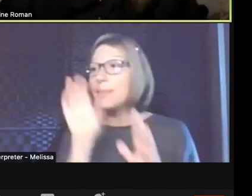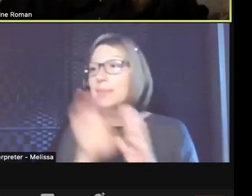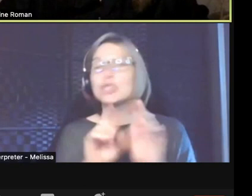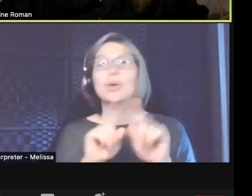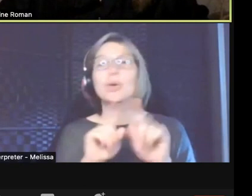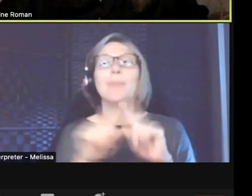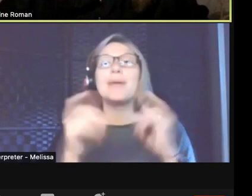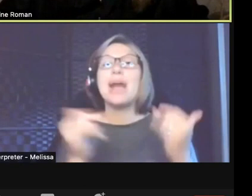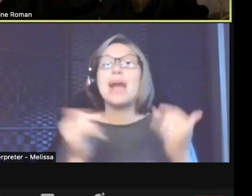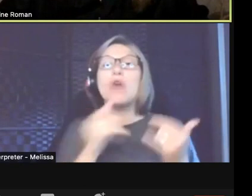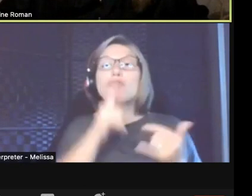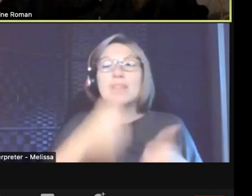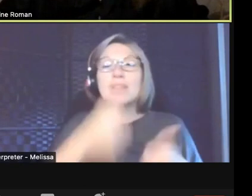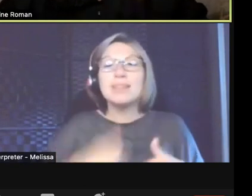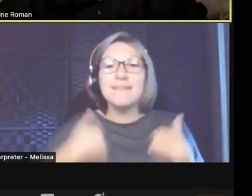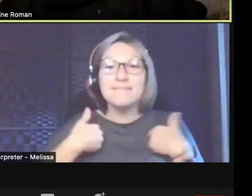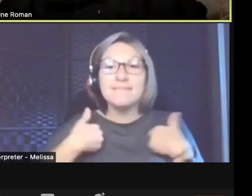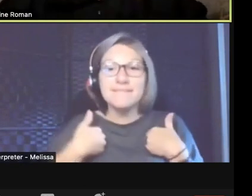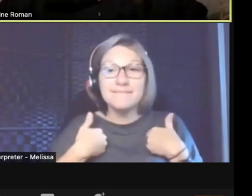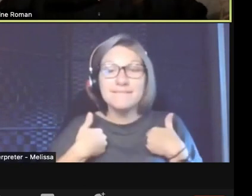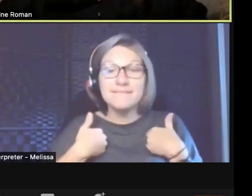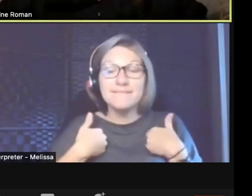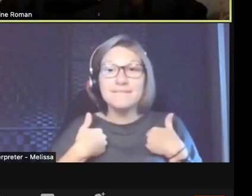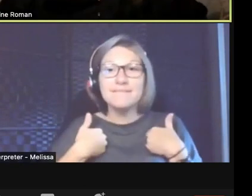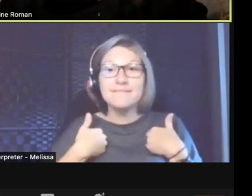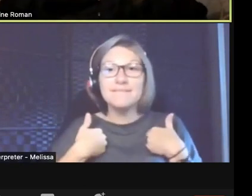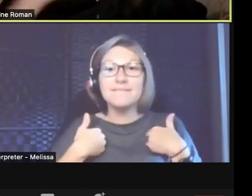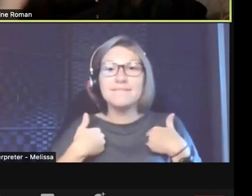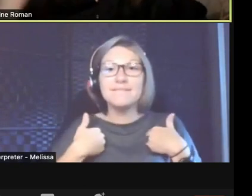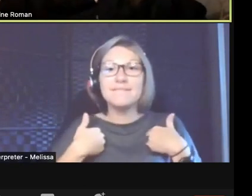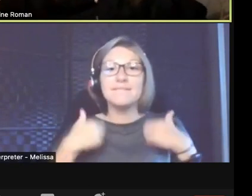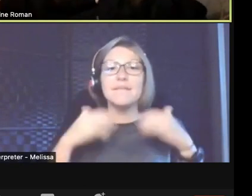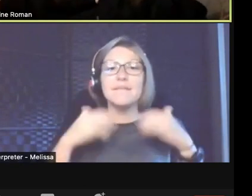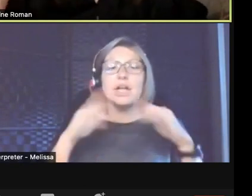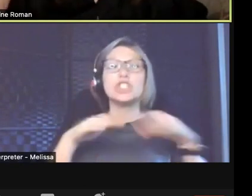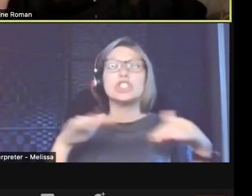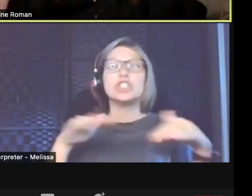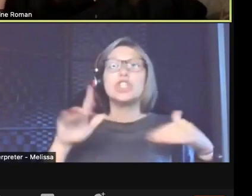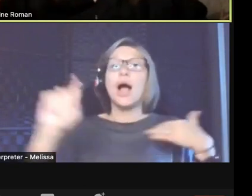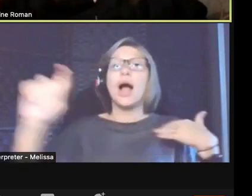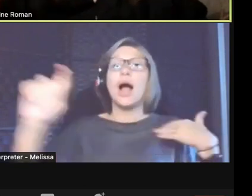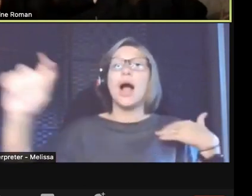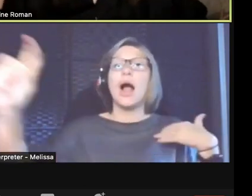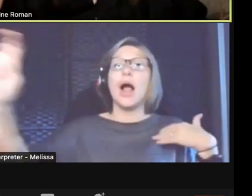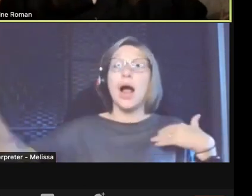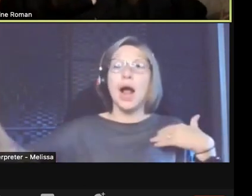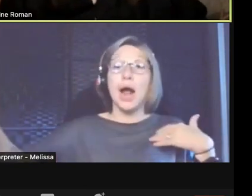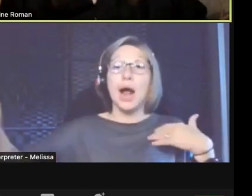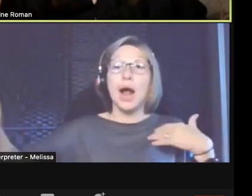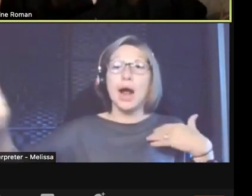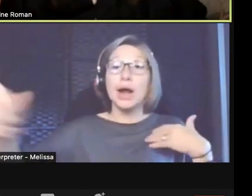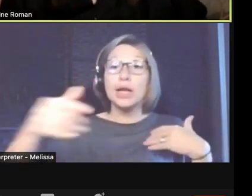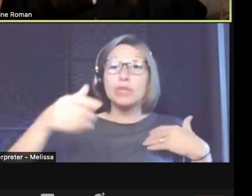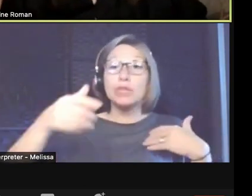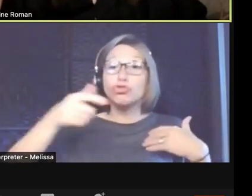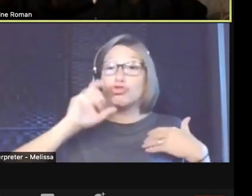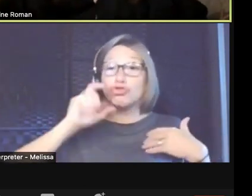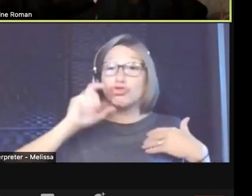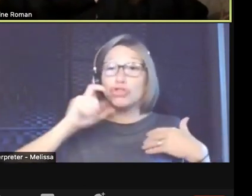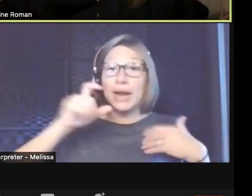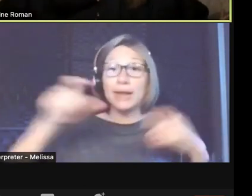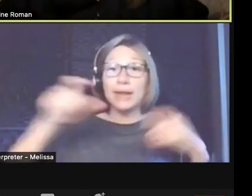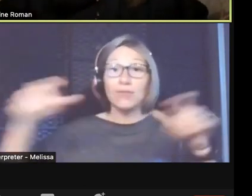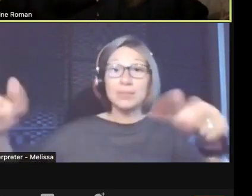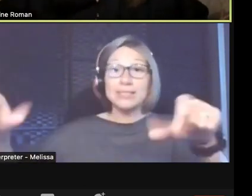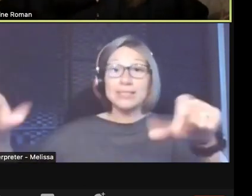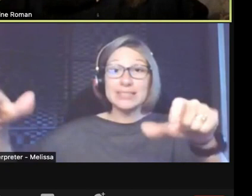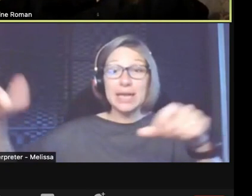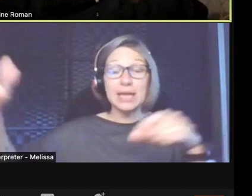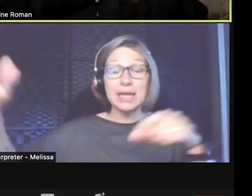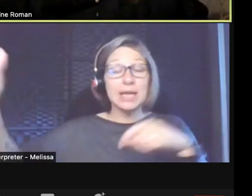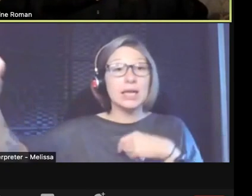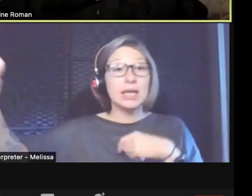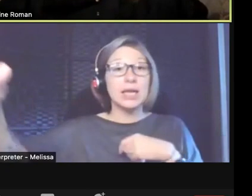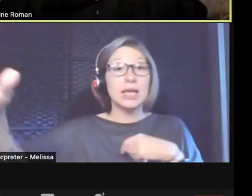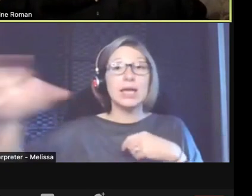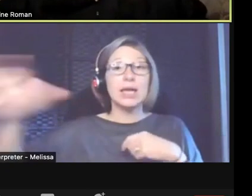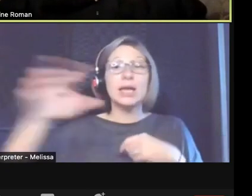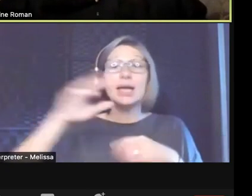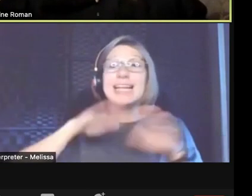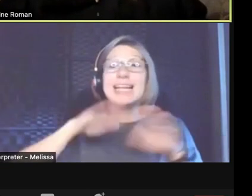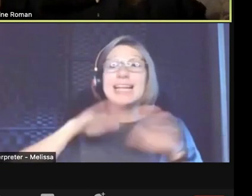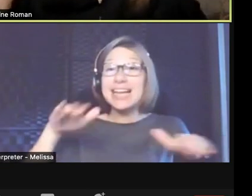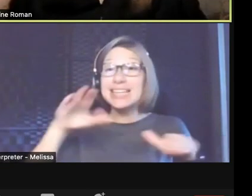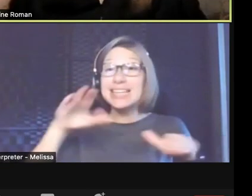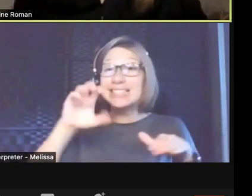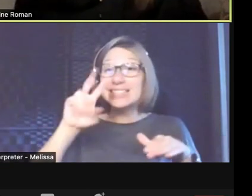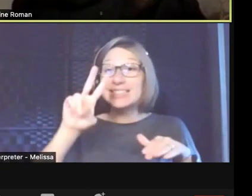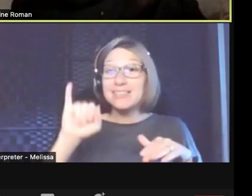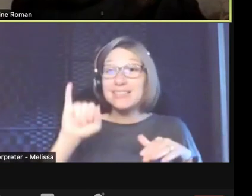life situation in which the child's across the room getting a drink at the sink, and the child with CVI looks across the room, if they can